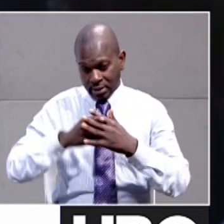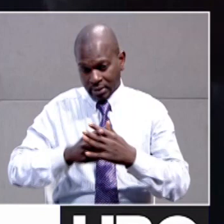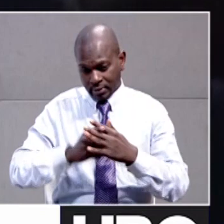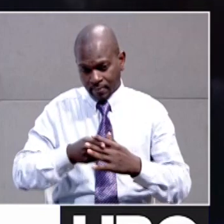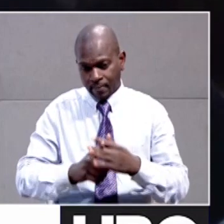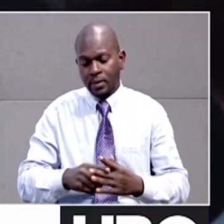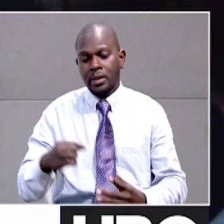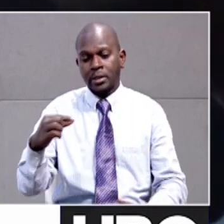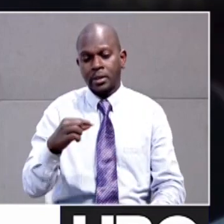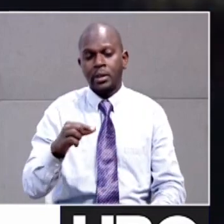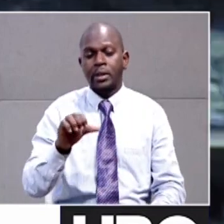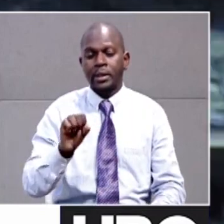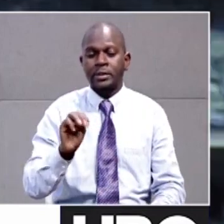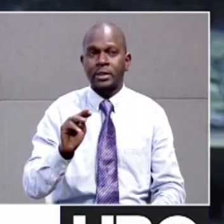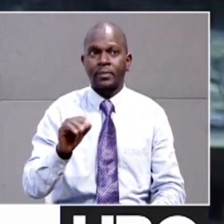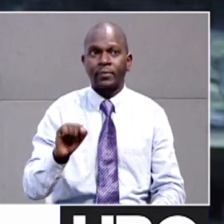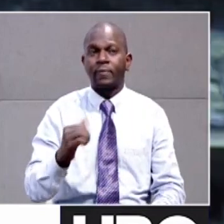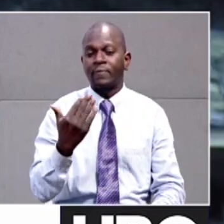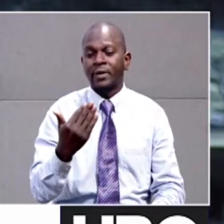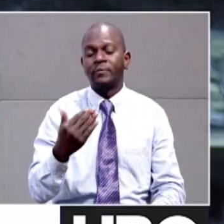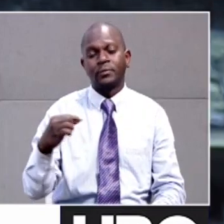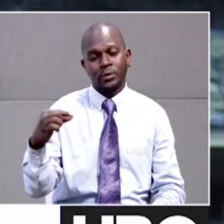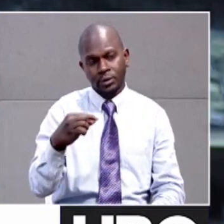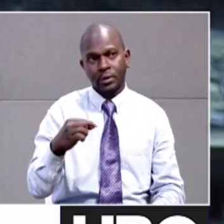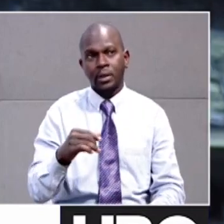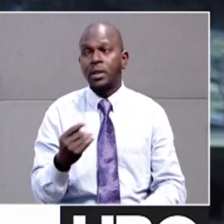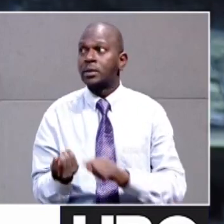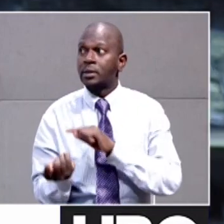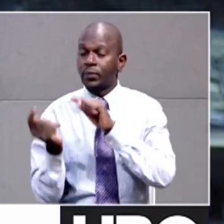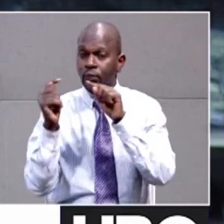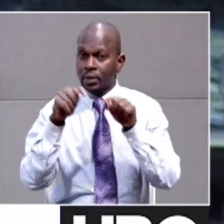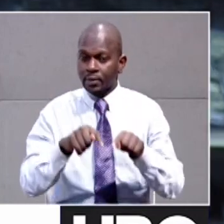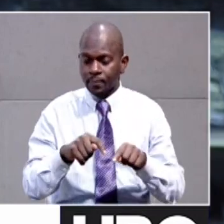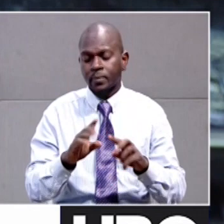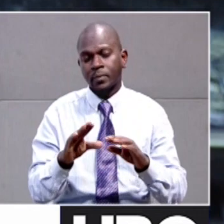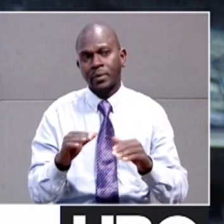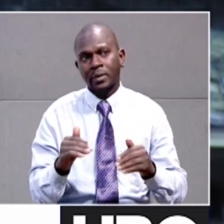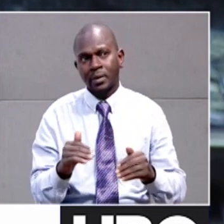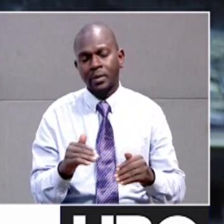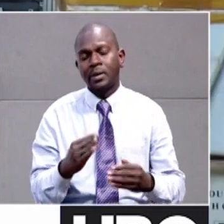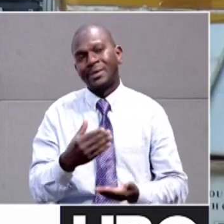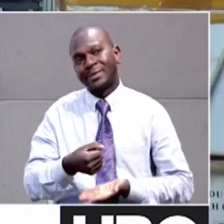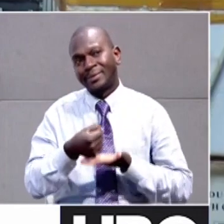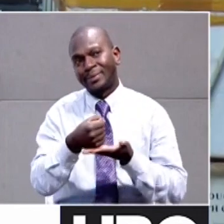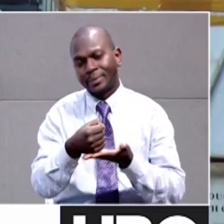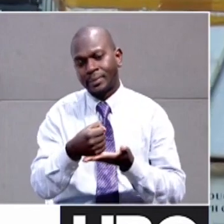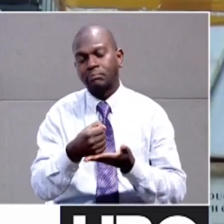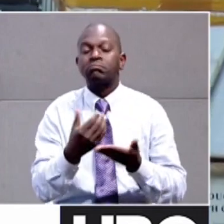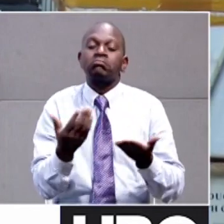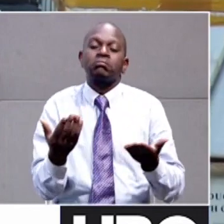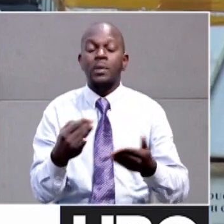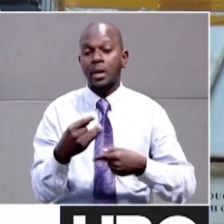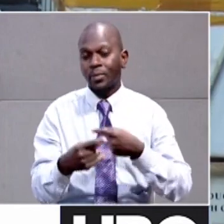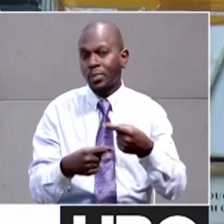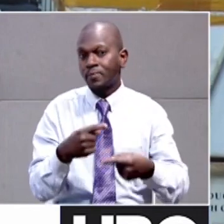with GSM 5G. When I came here when I was just a helper. Then in the long